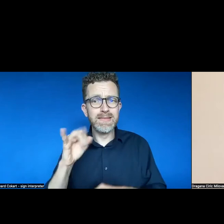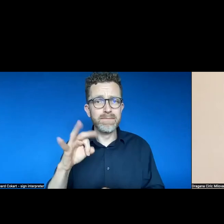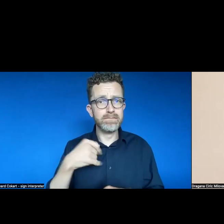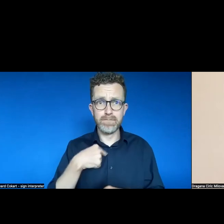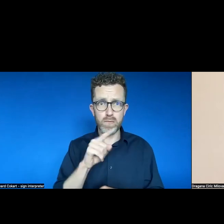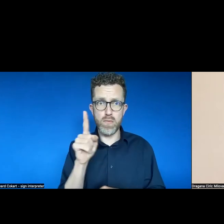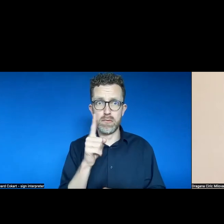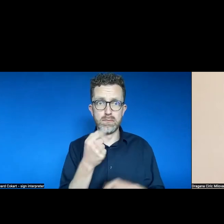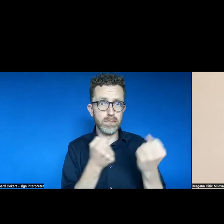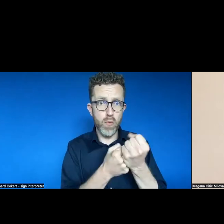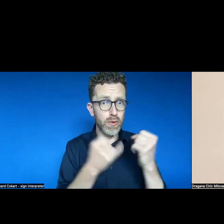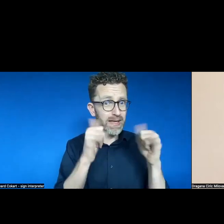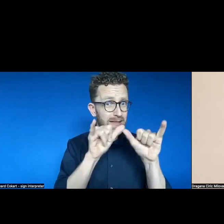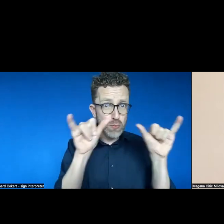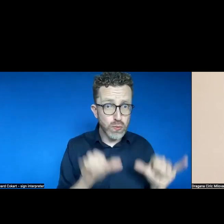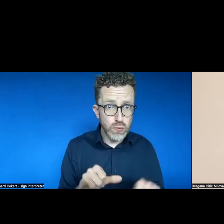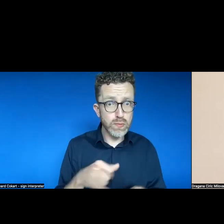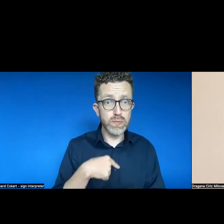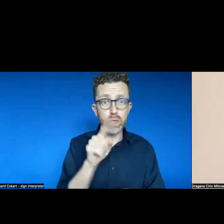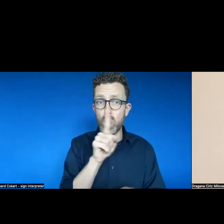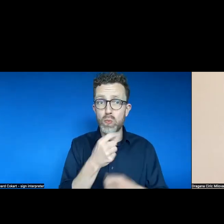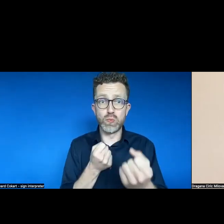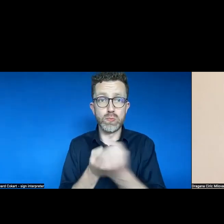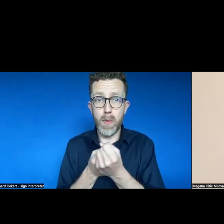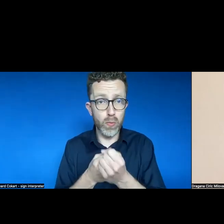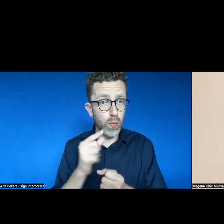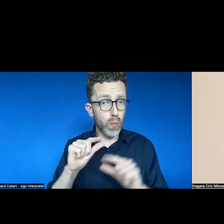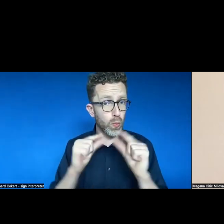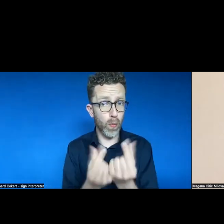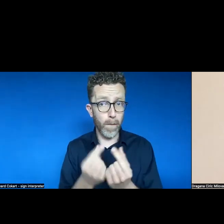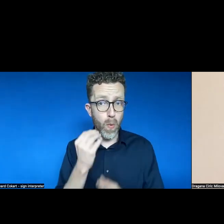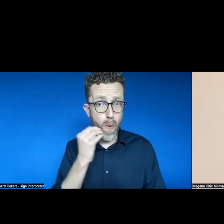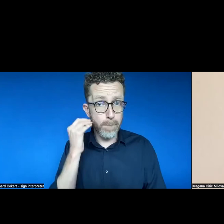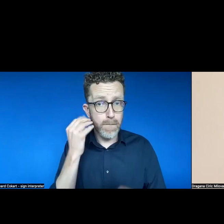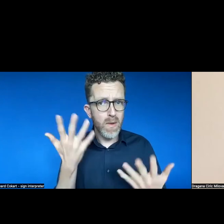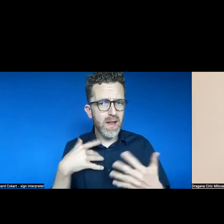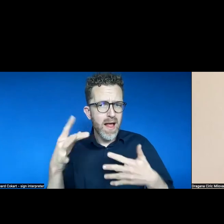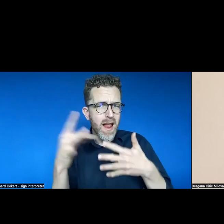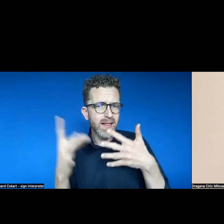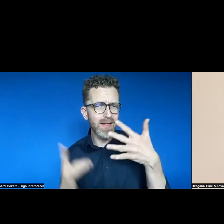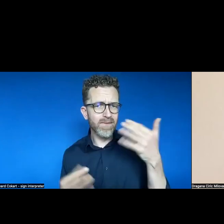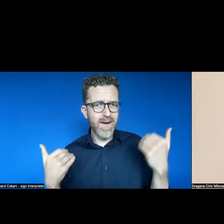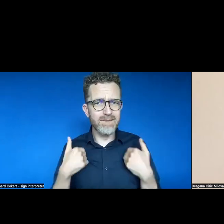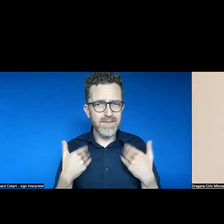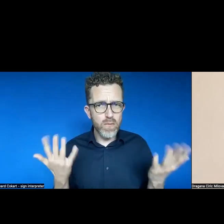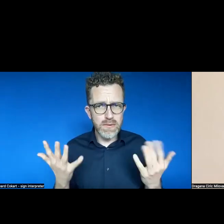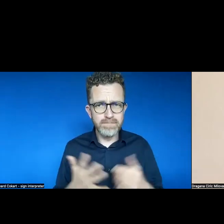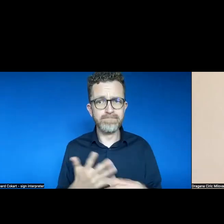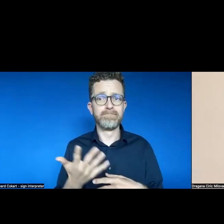to invite Mariana, if you would like to tell us what are